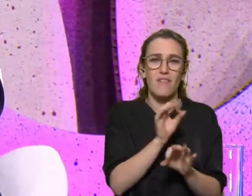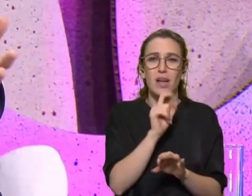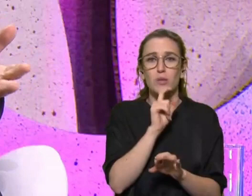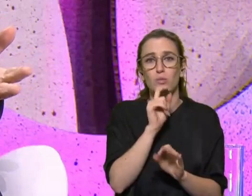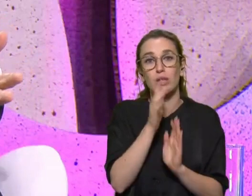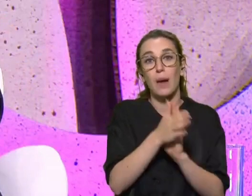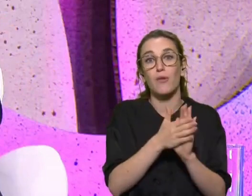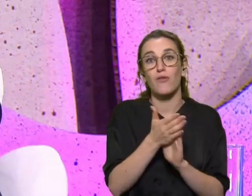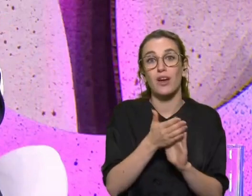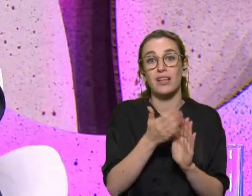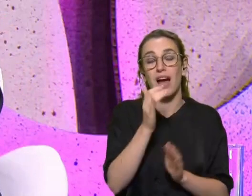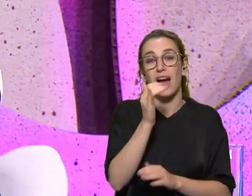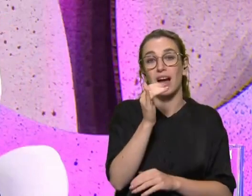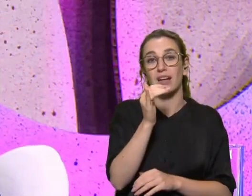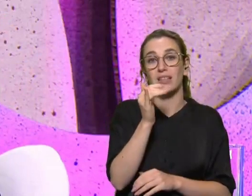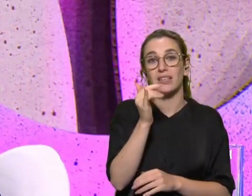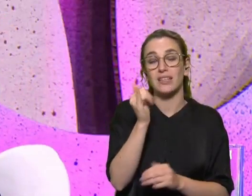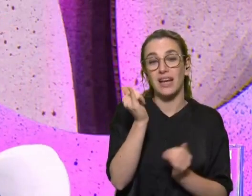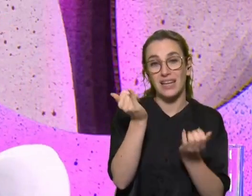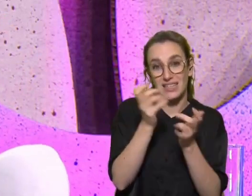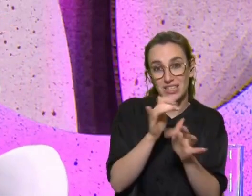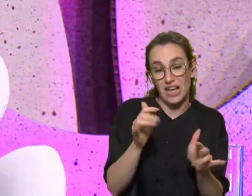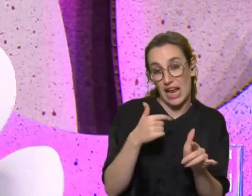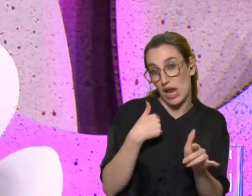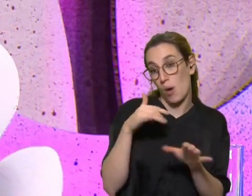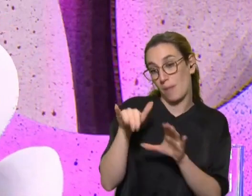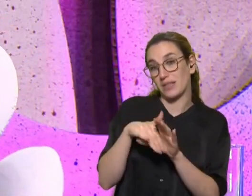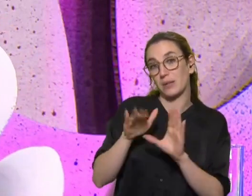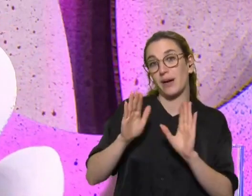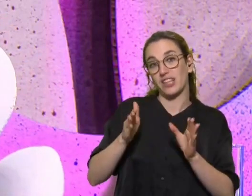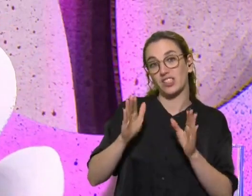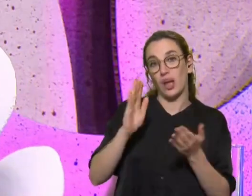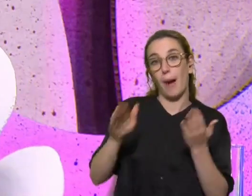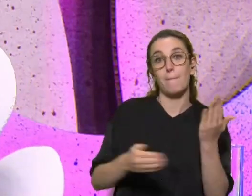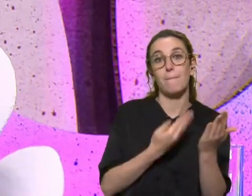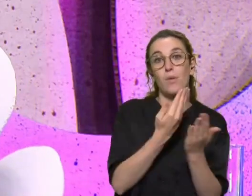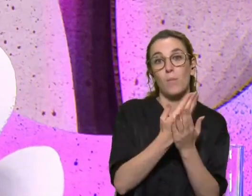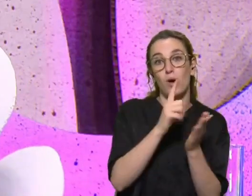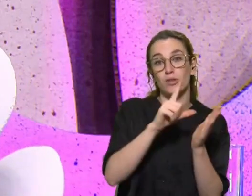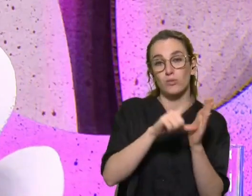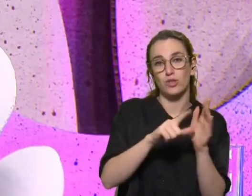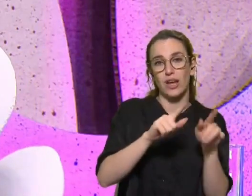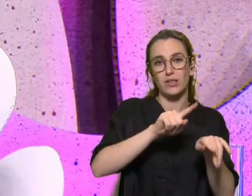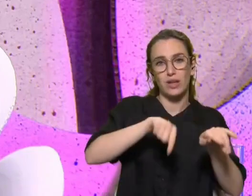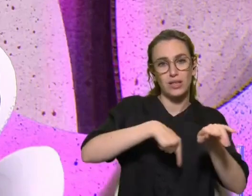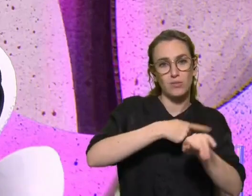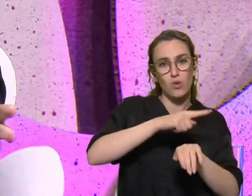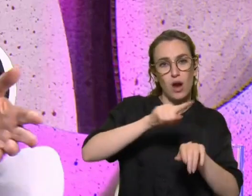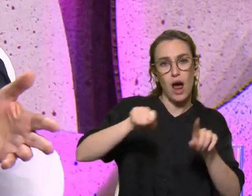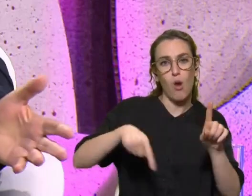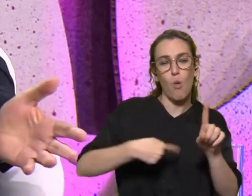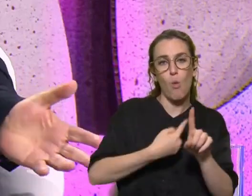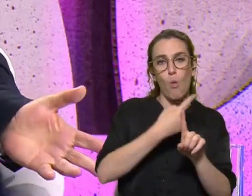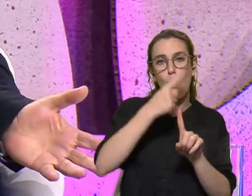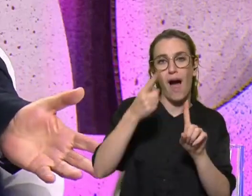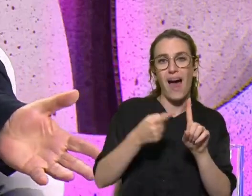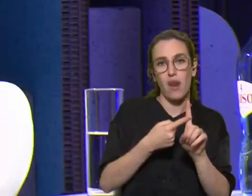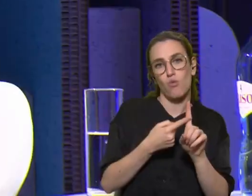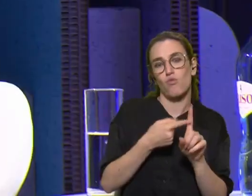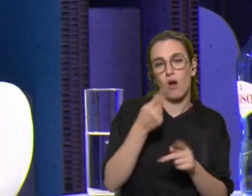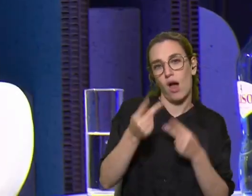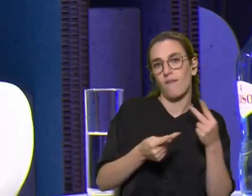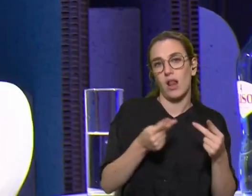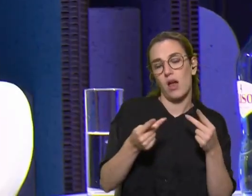to put this working. And I participated in draft projects that took a year to assess.